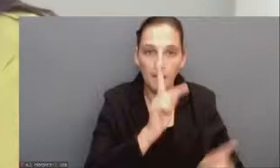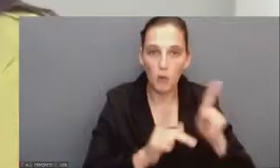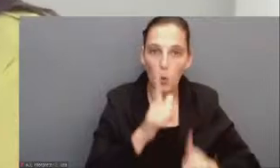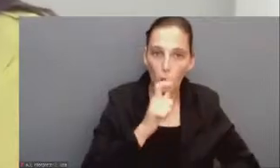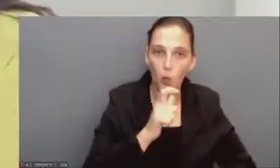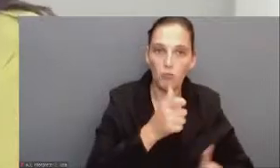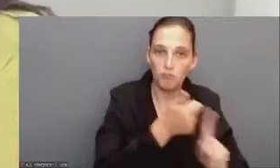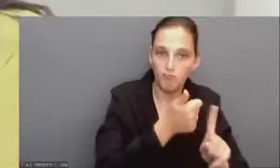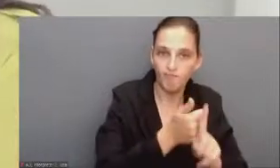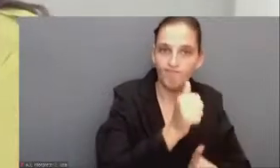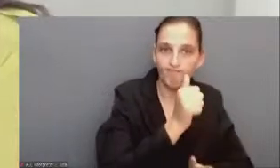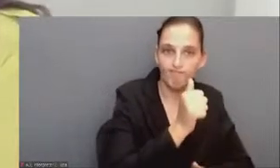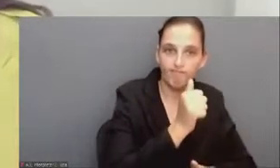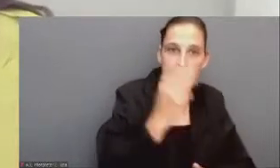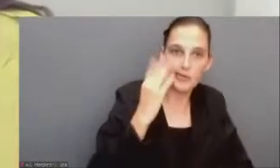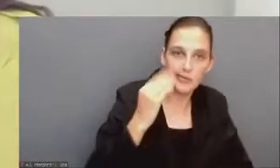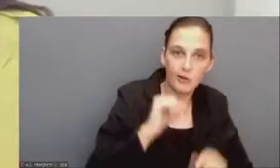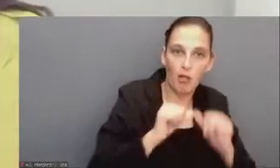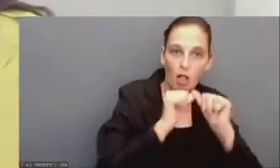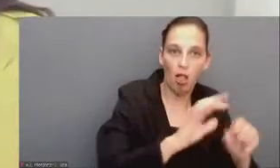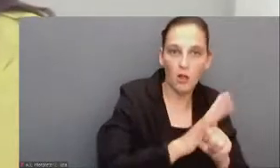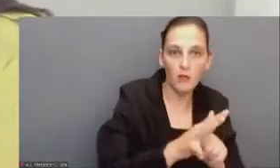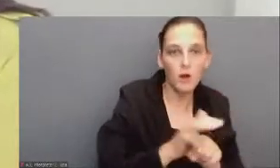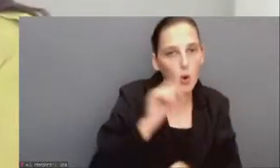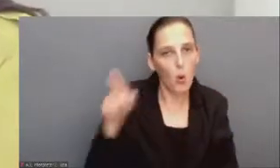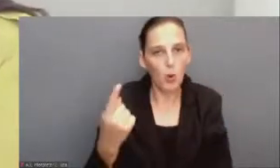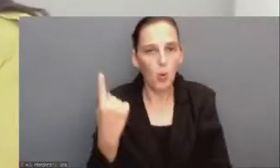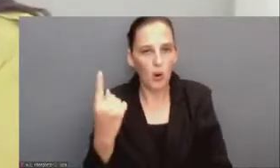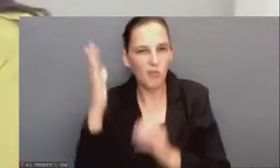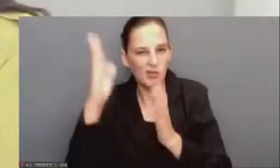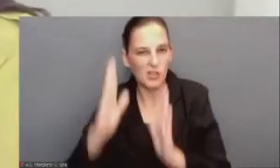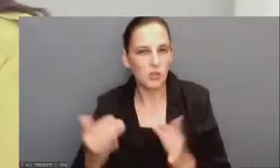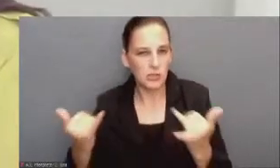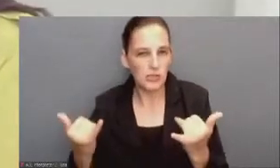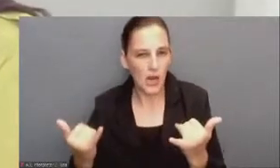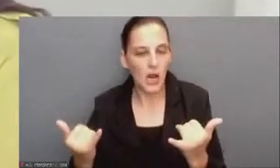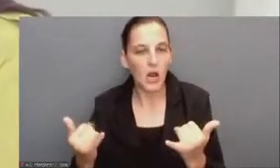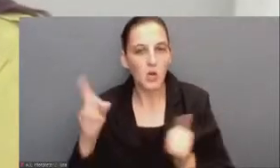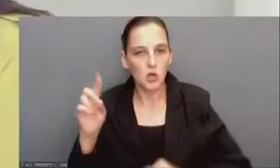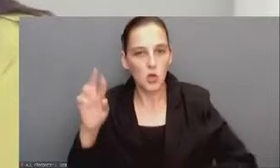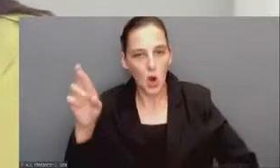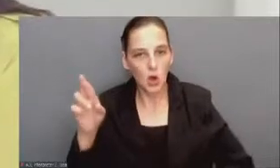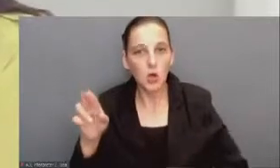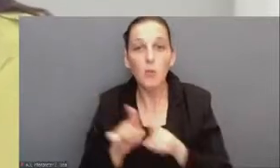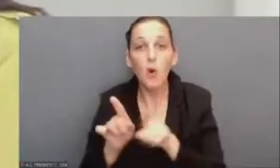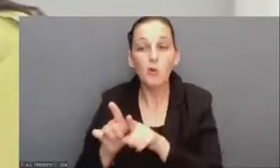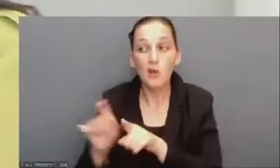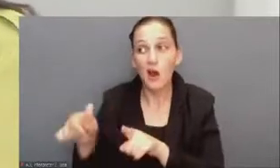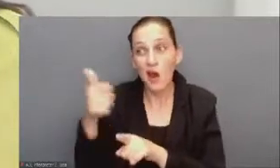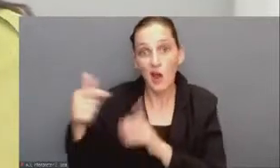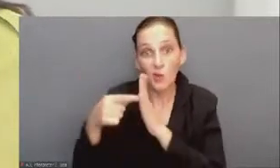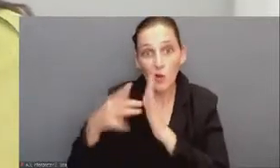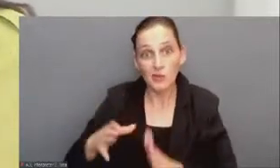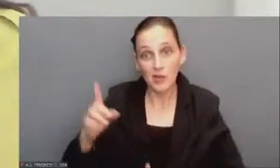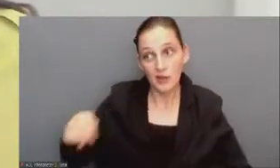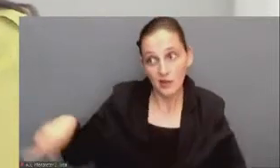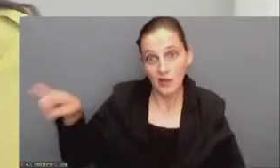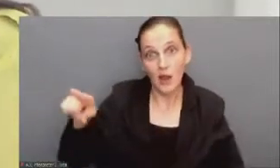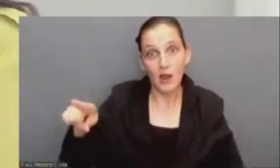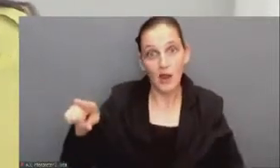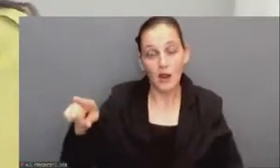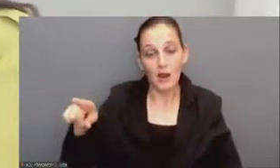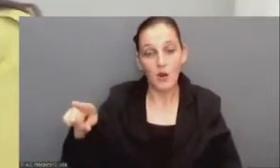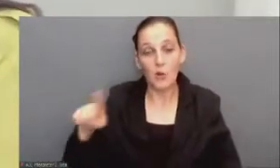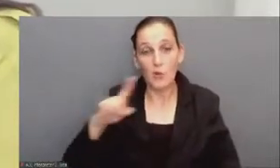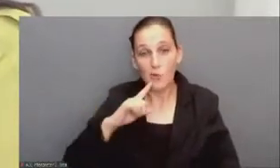but we had the opportunity to hear from multiple representatives of groups that are actively working to build